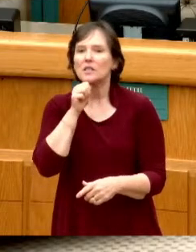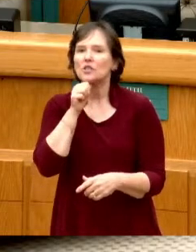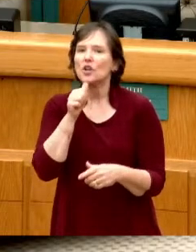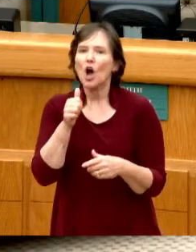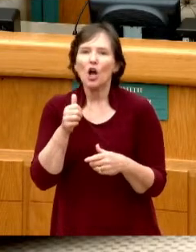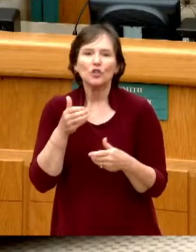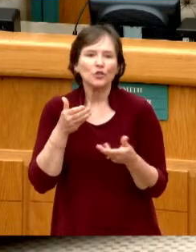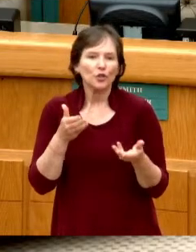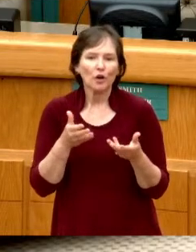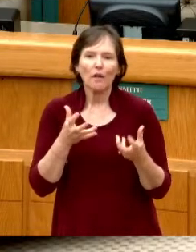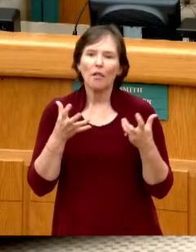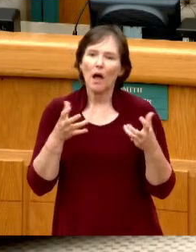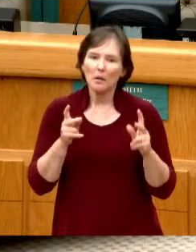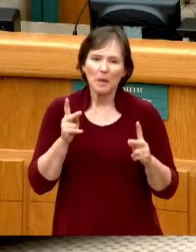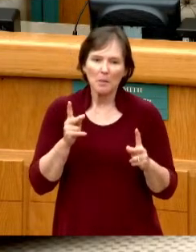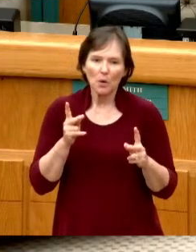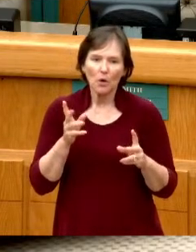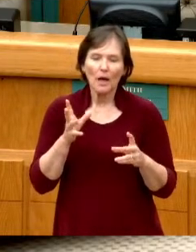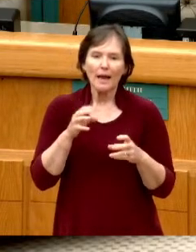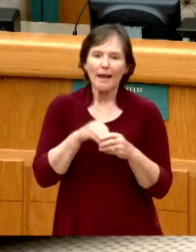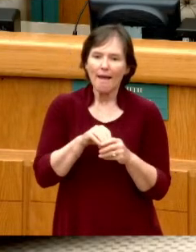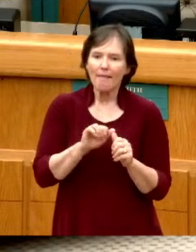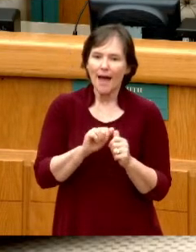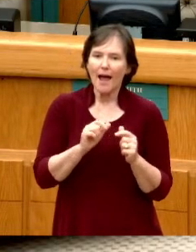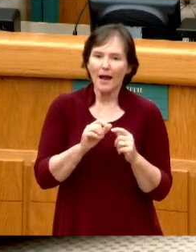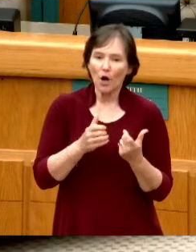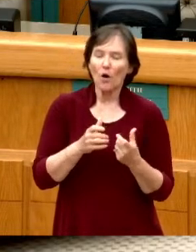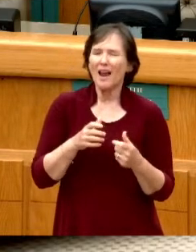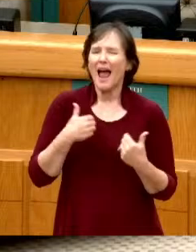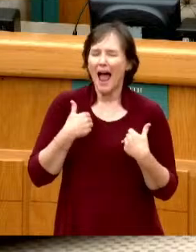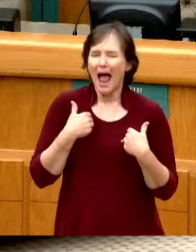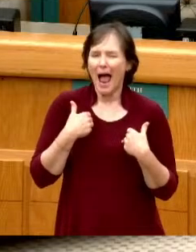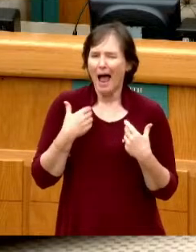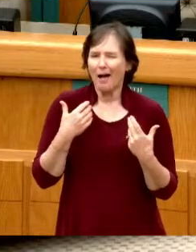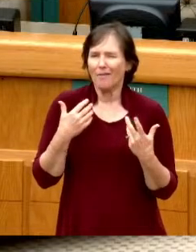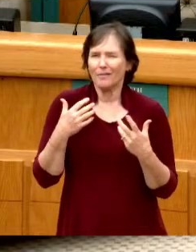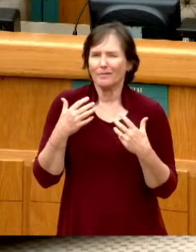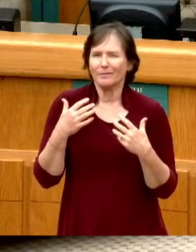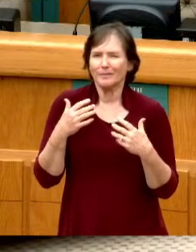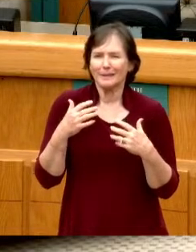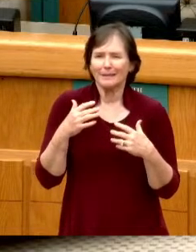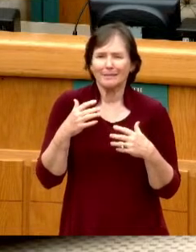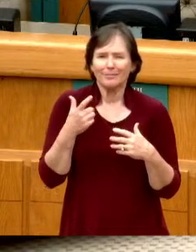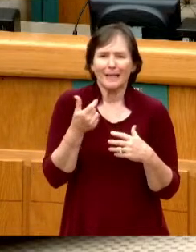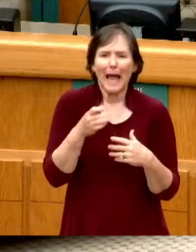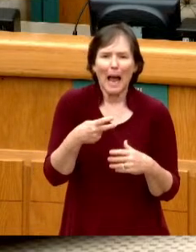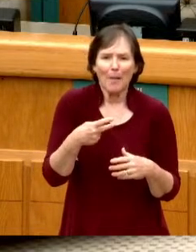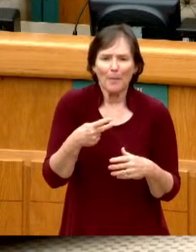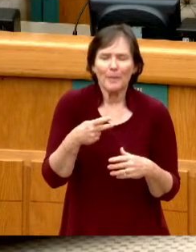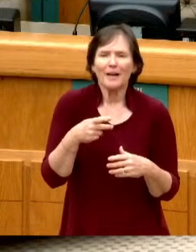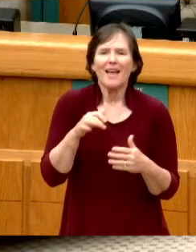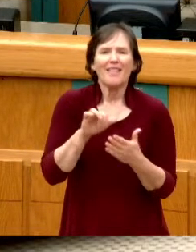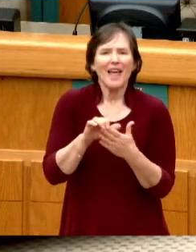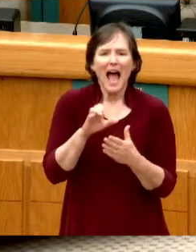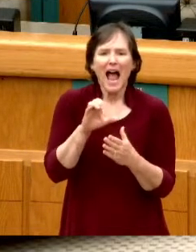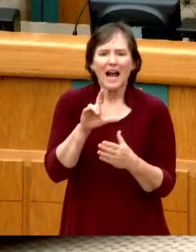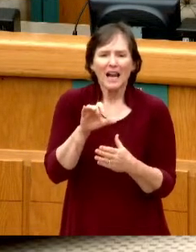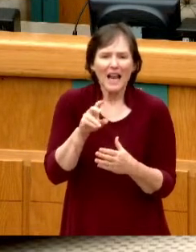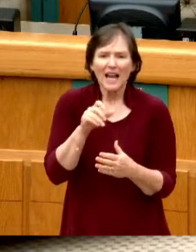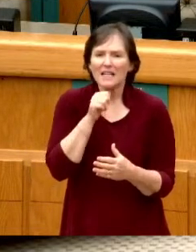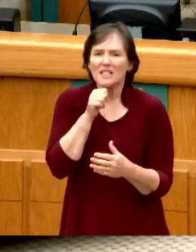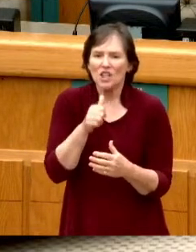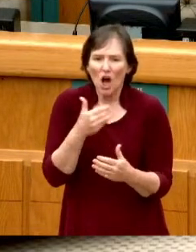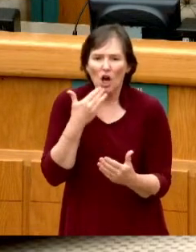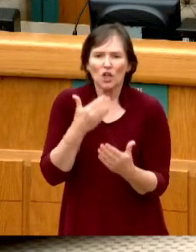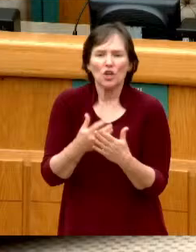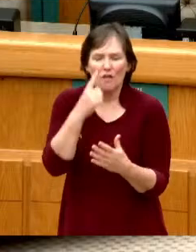categories. In other words, there's gaps. It's not for everybody. It's not even good for sometimes